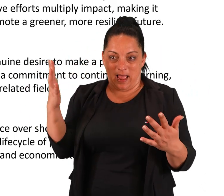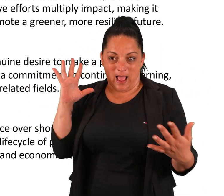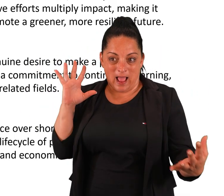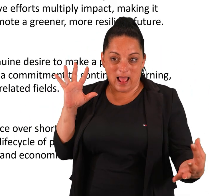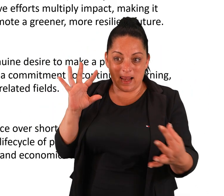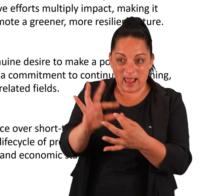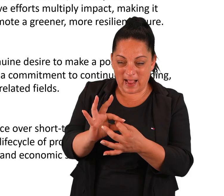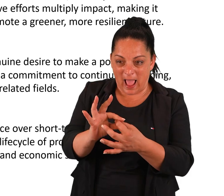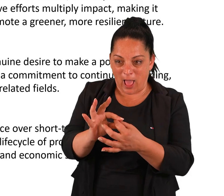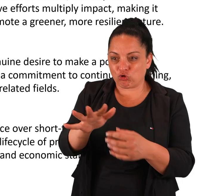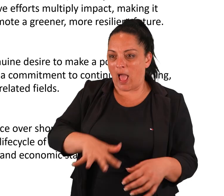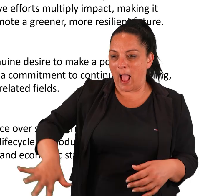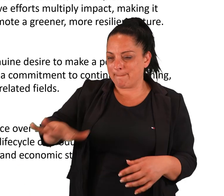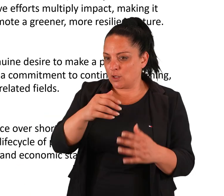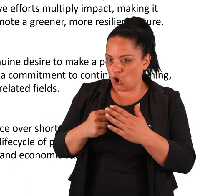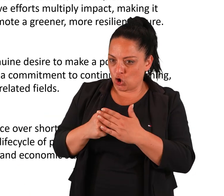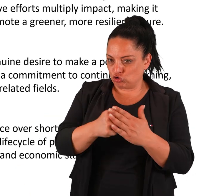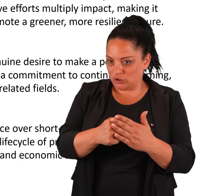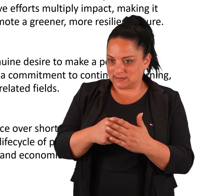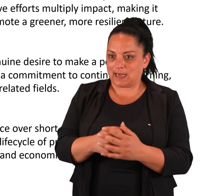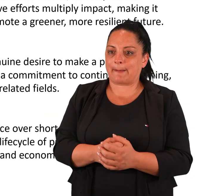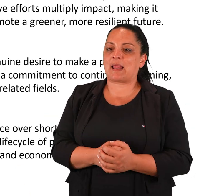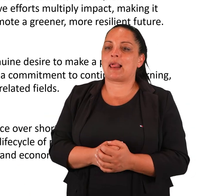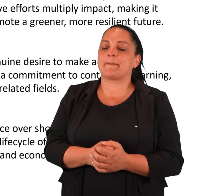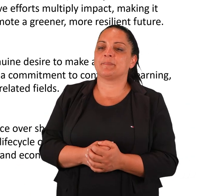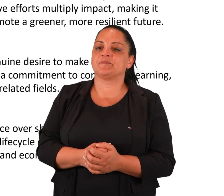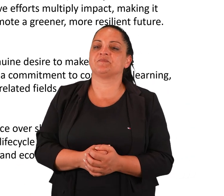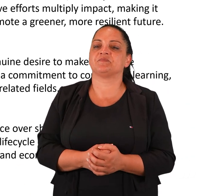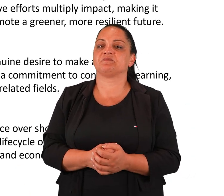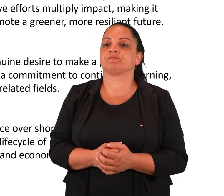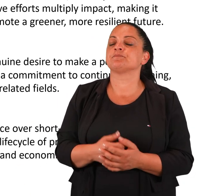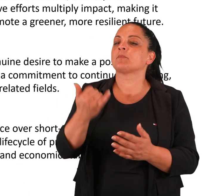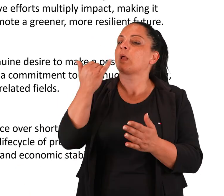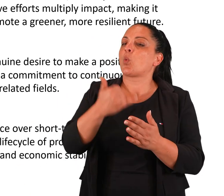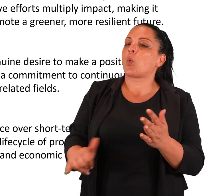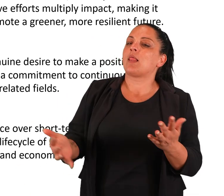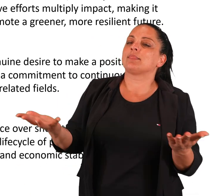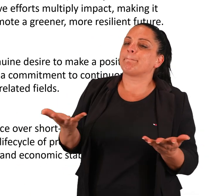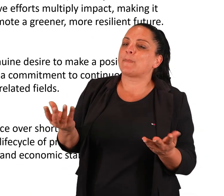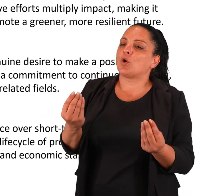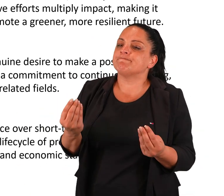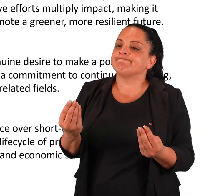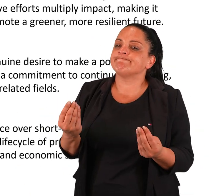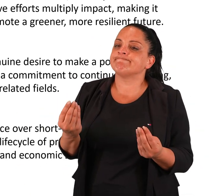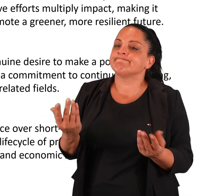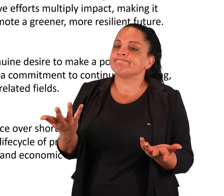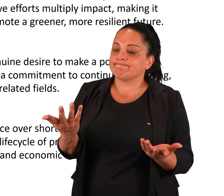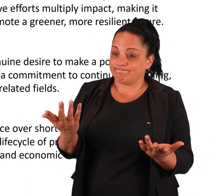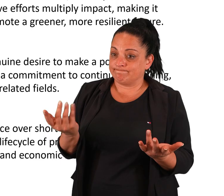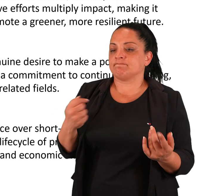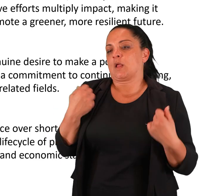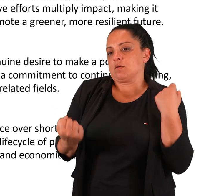in sustainability-related fields. Finally, the last value and attitude